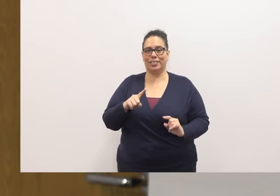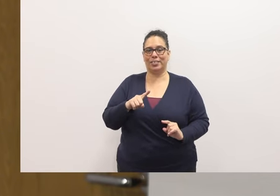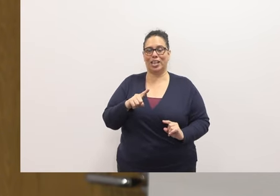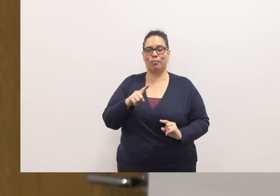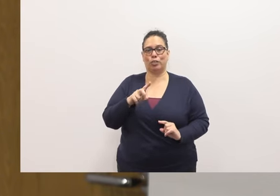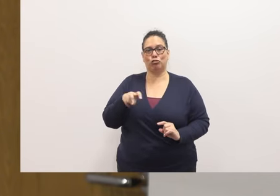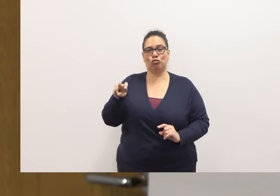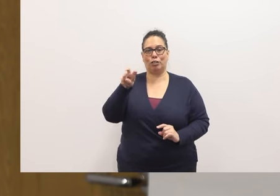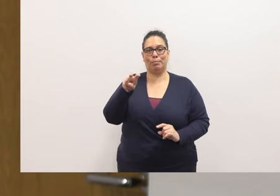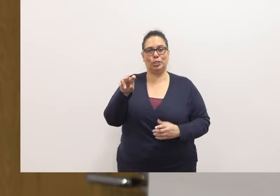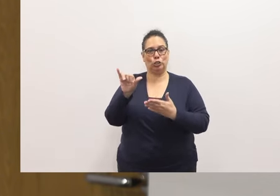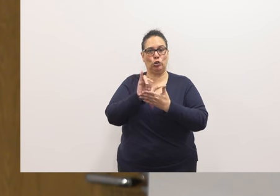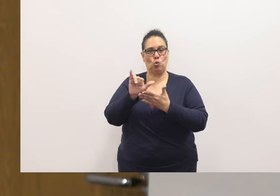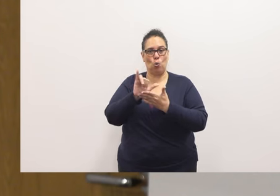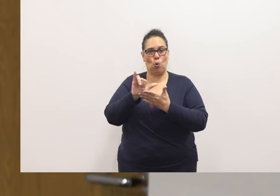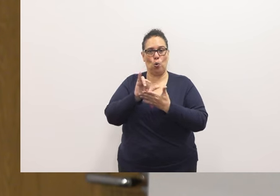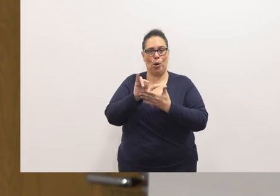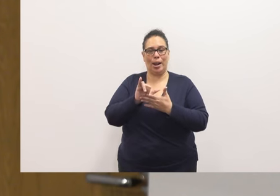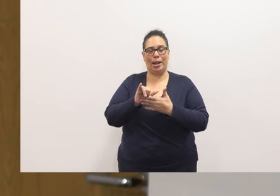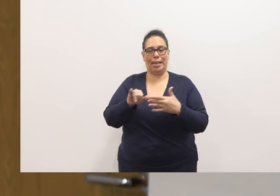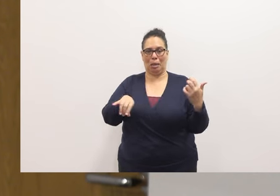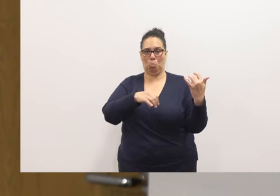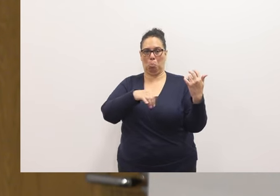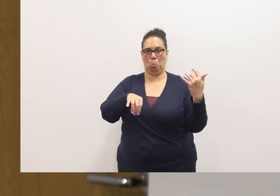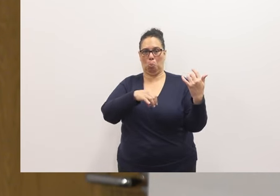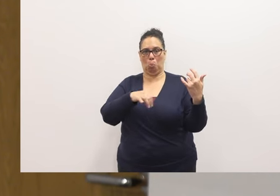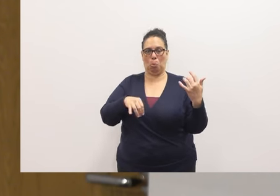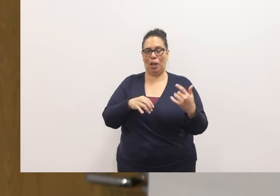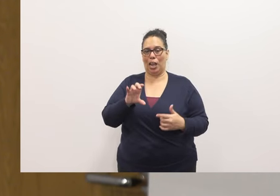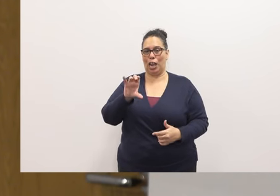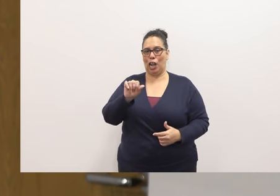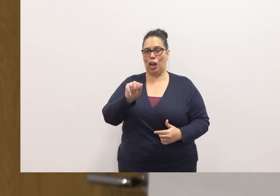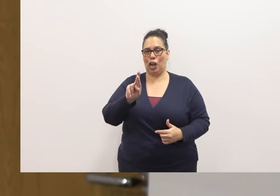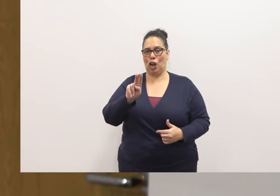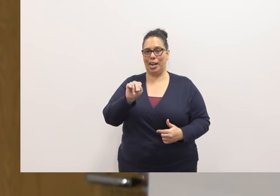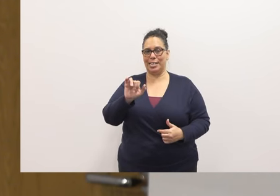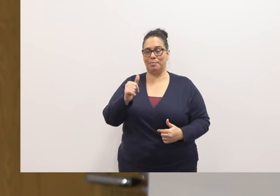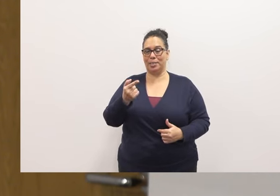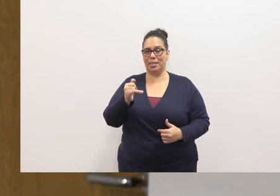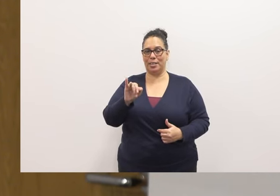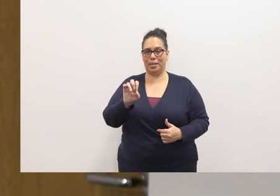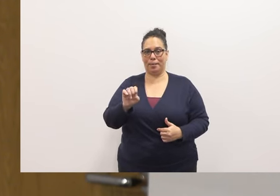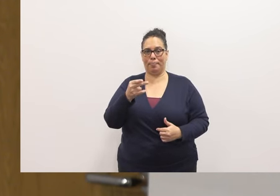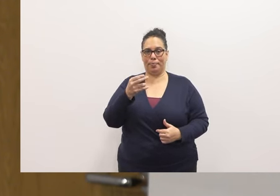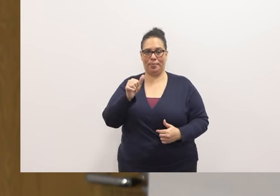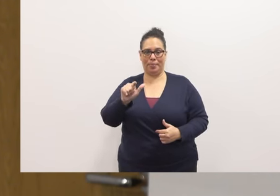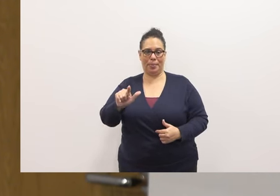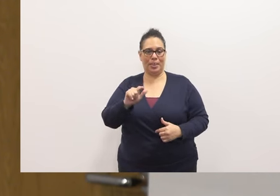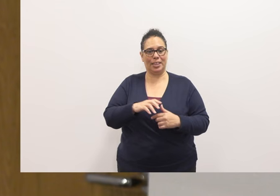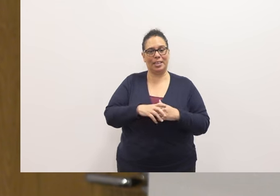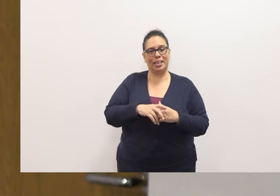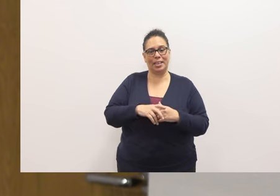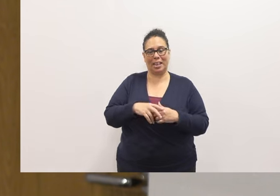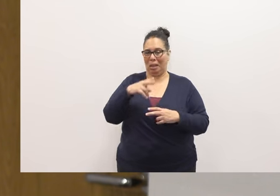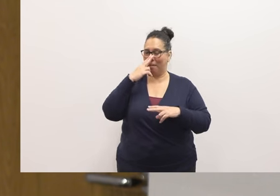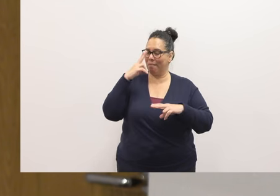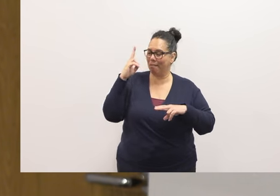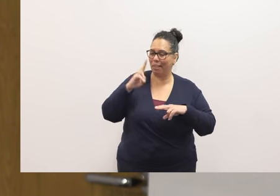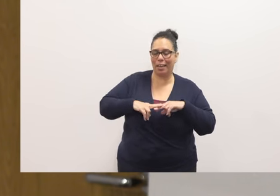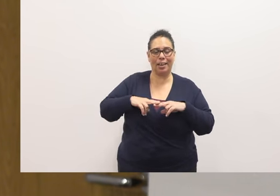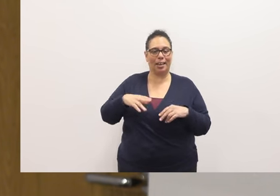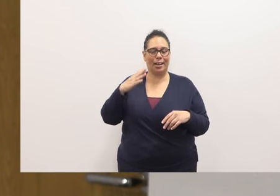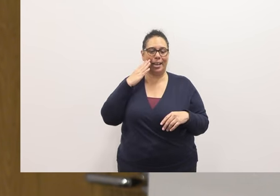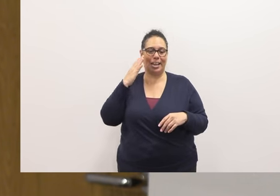City. They played at Carnegie Hall, and I know that they had a lot of fun there. And I just know that